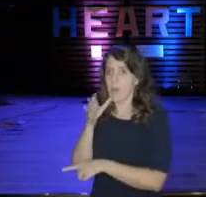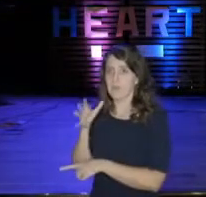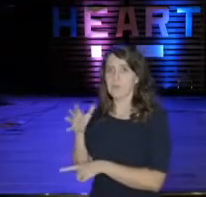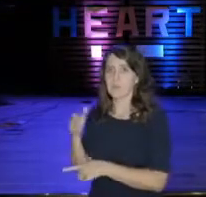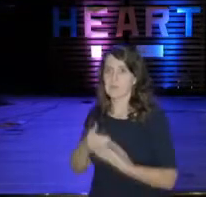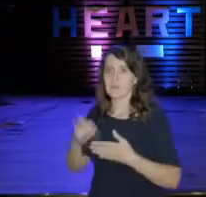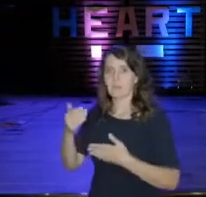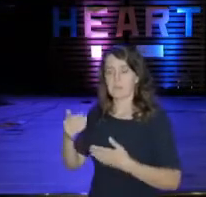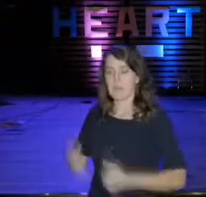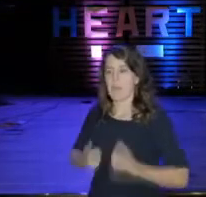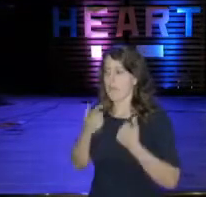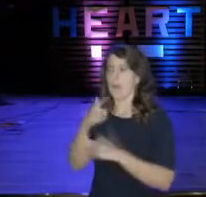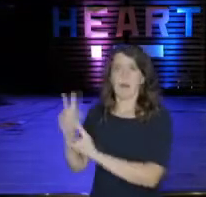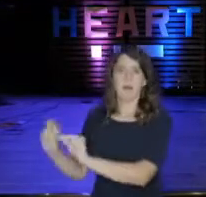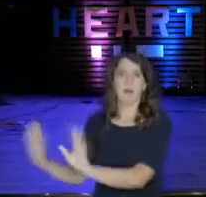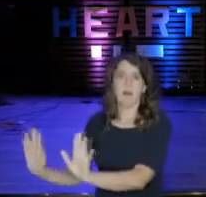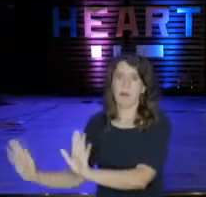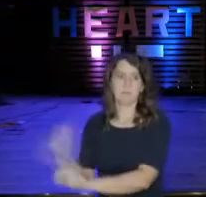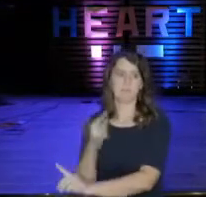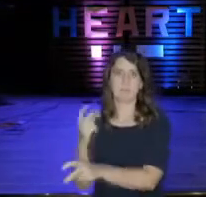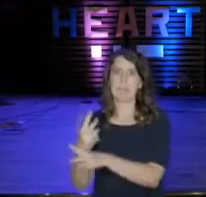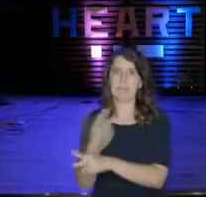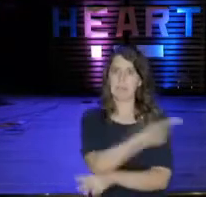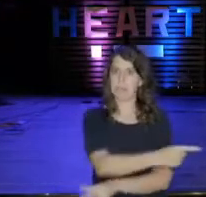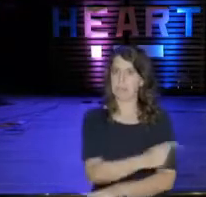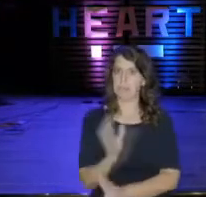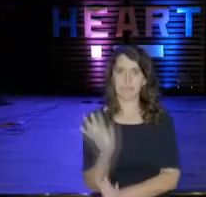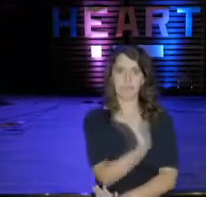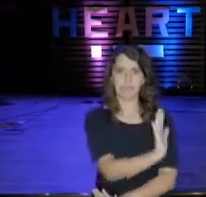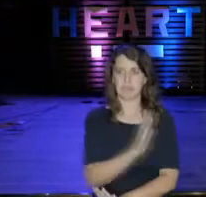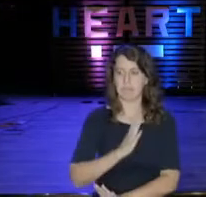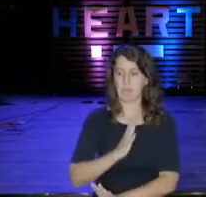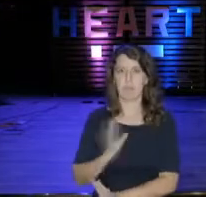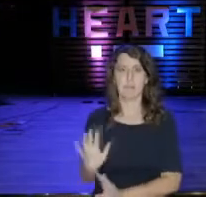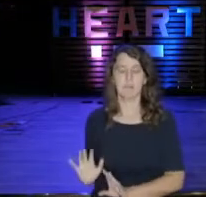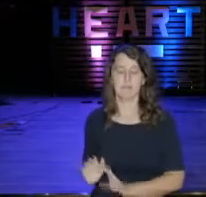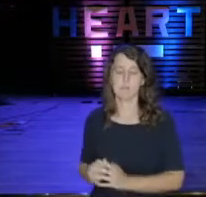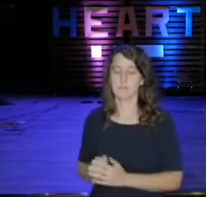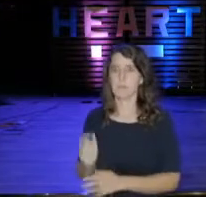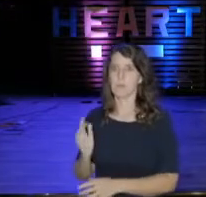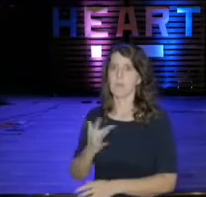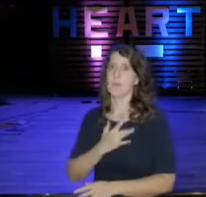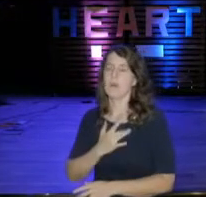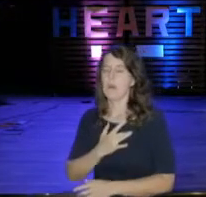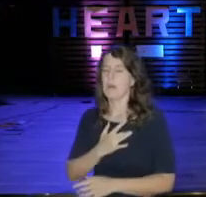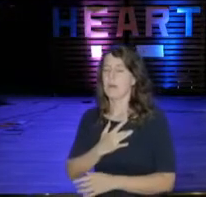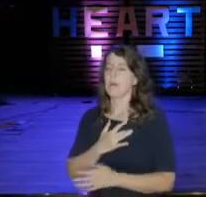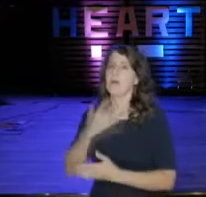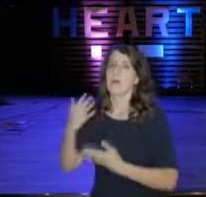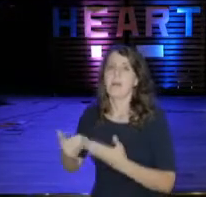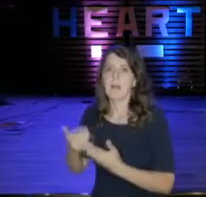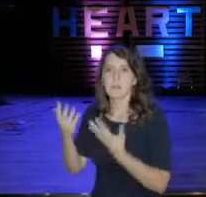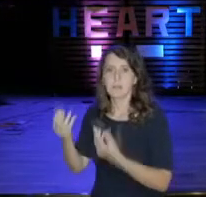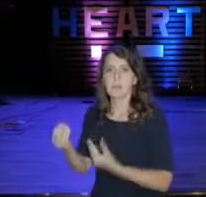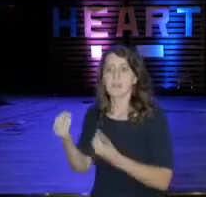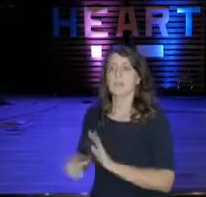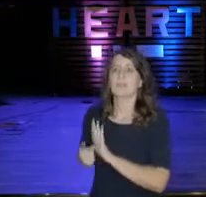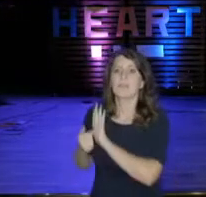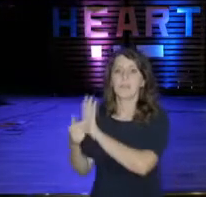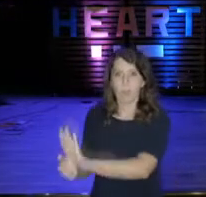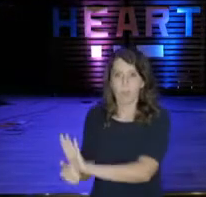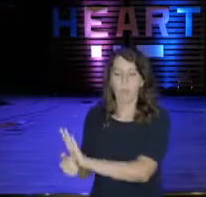is alive says, "no, she can have the boy." And so her mother's heart, her kindness, her gentleness gave